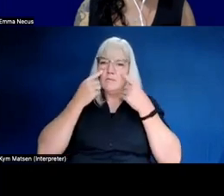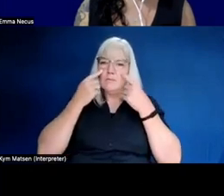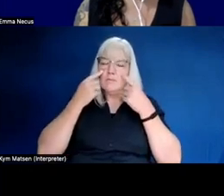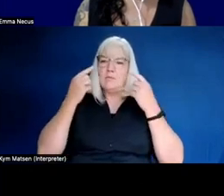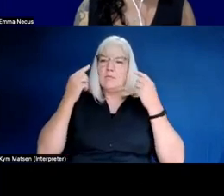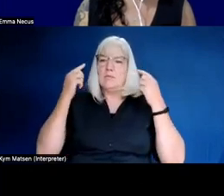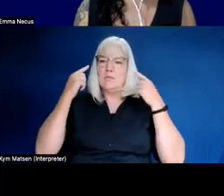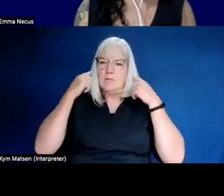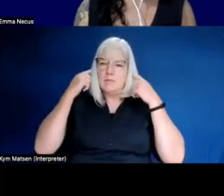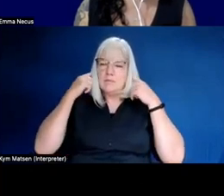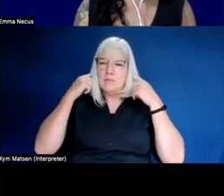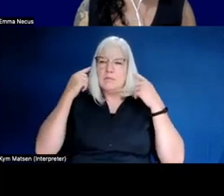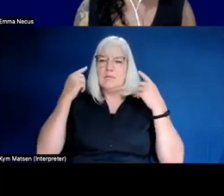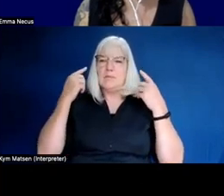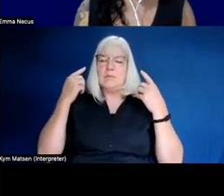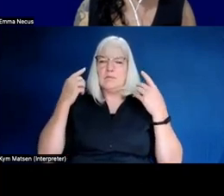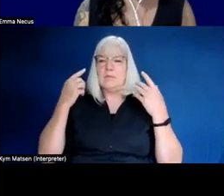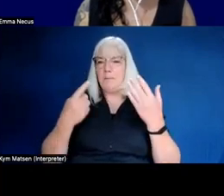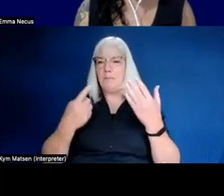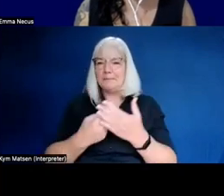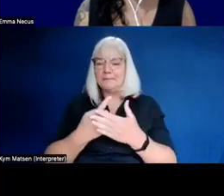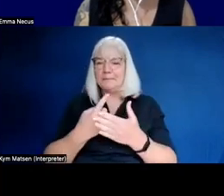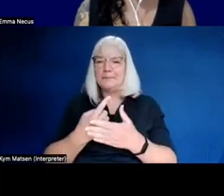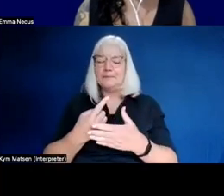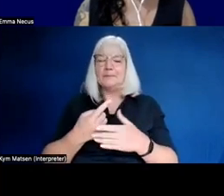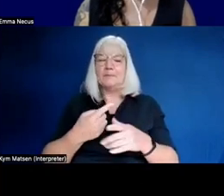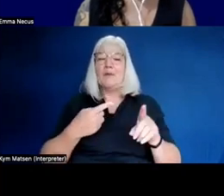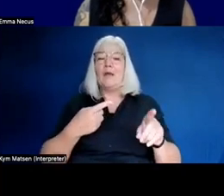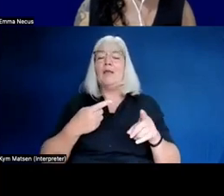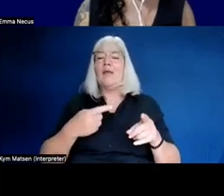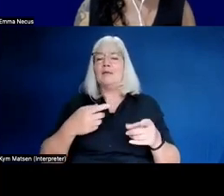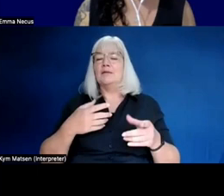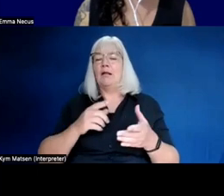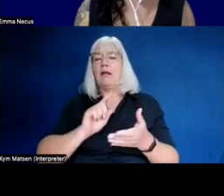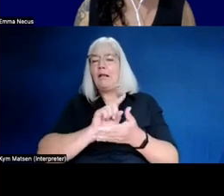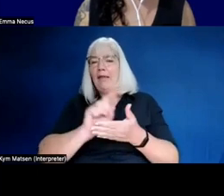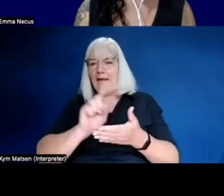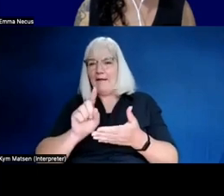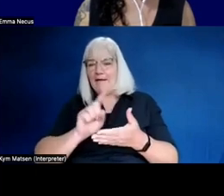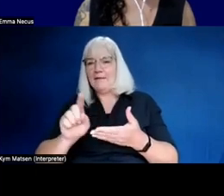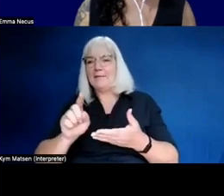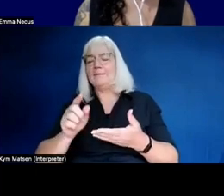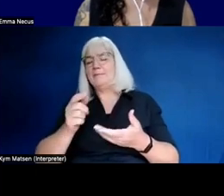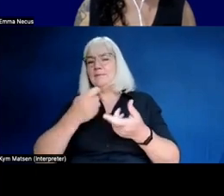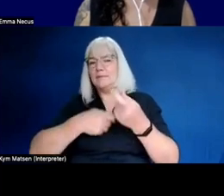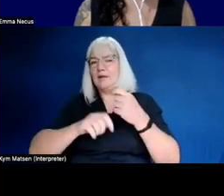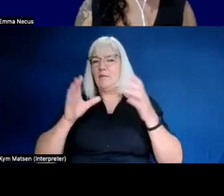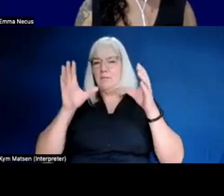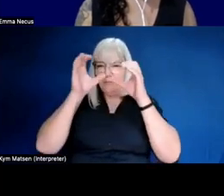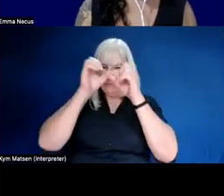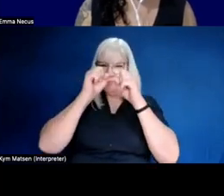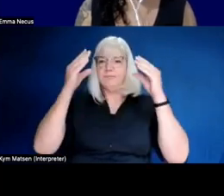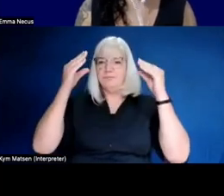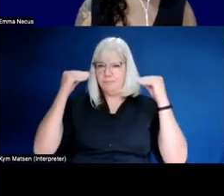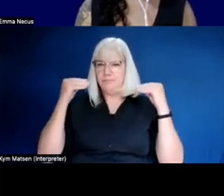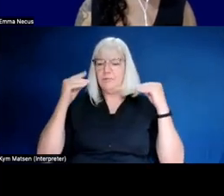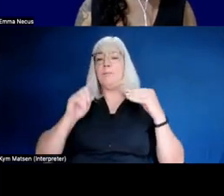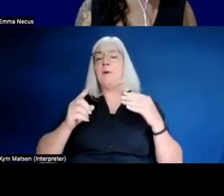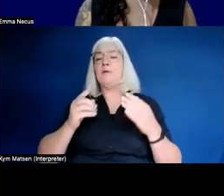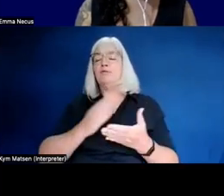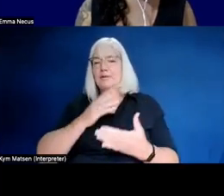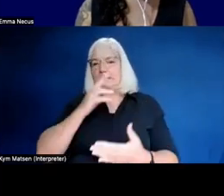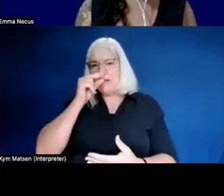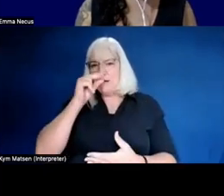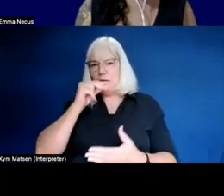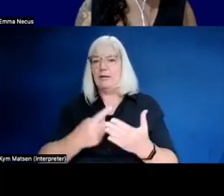occurred. And this is a child that has an acquired issue, but at a very young age. Okay,